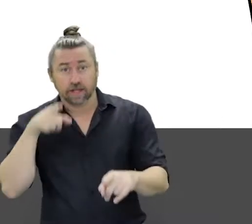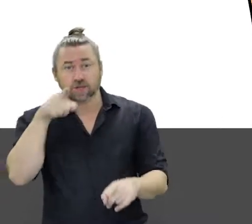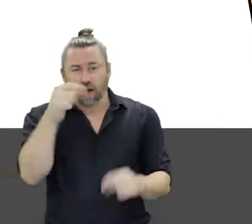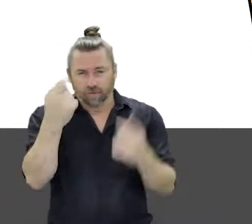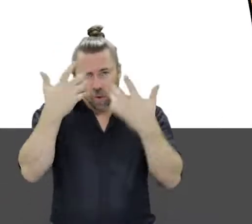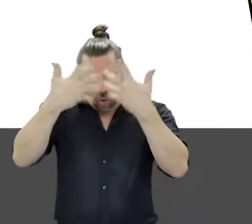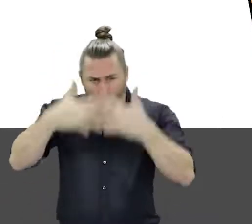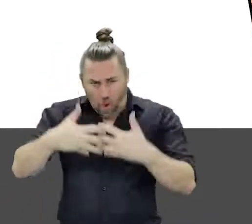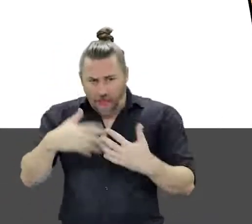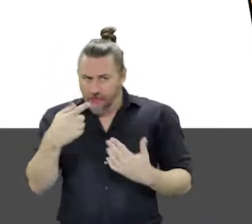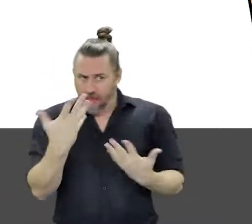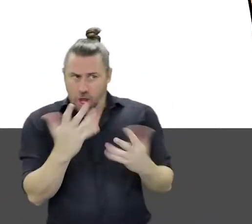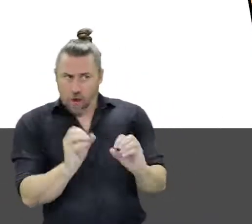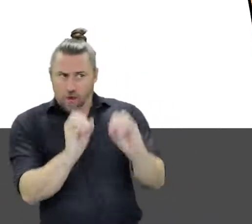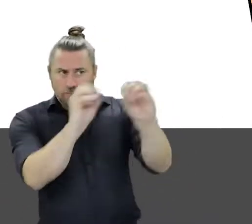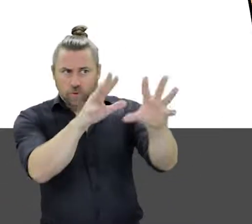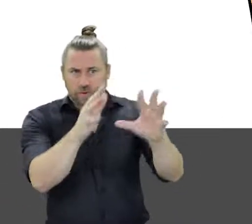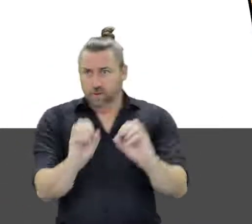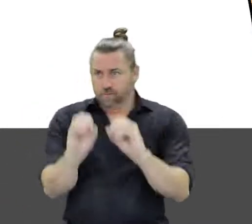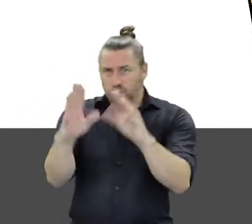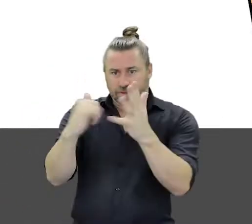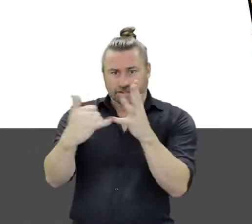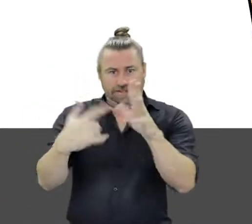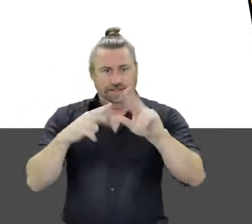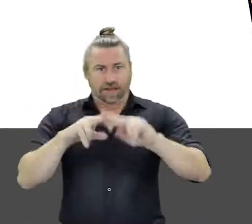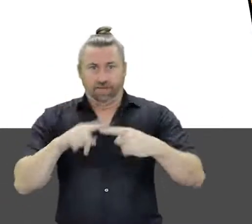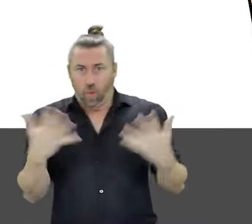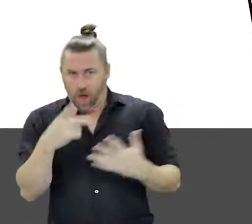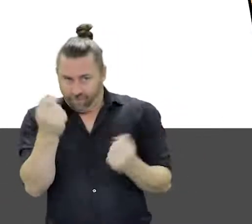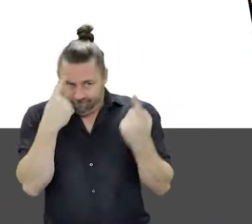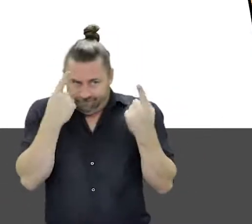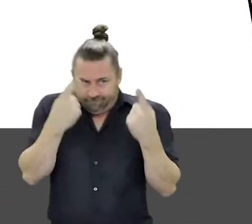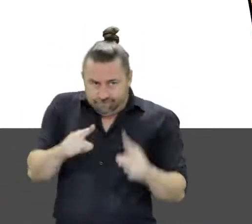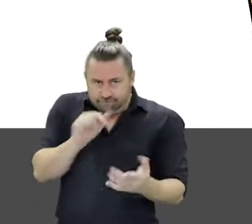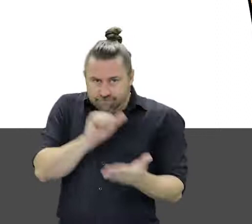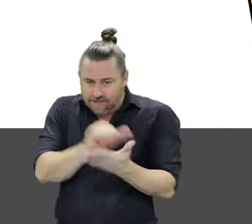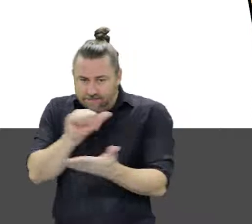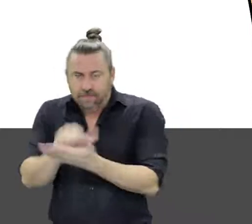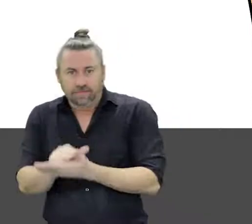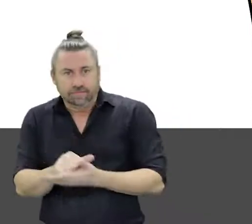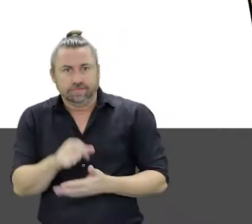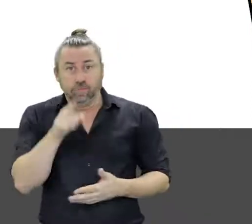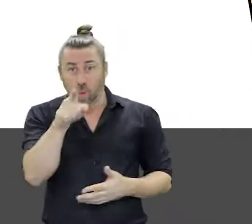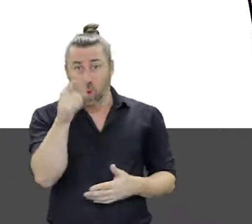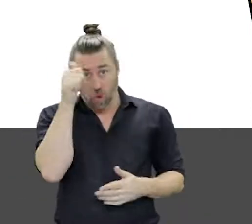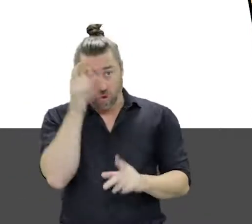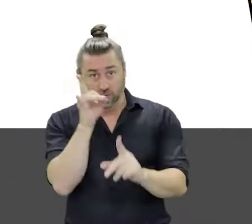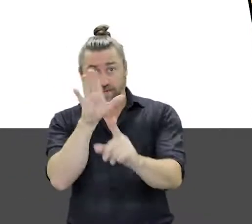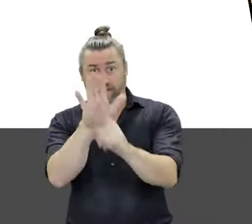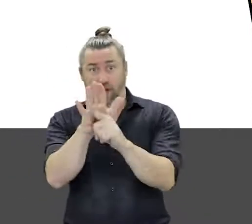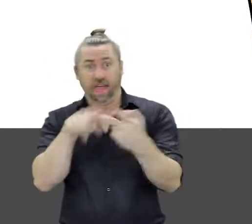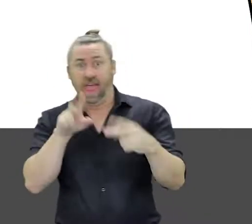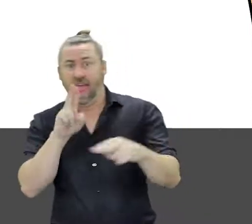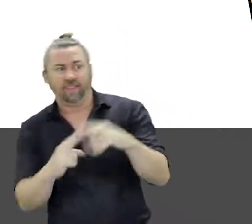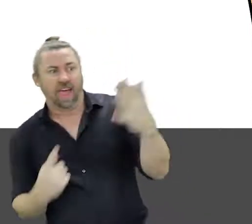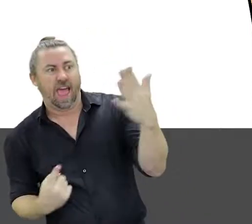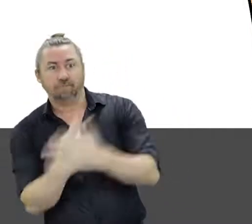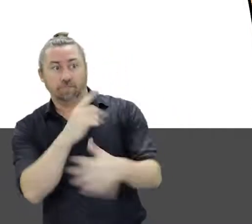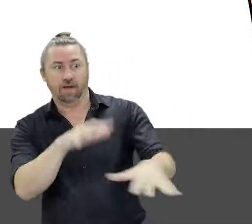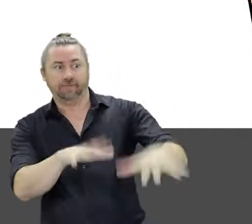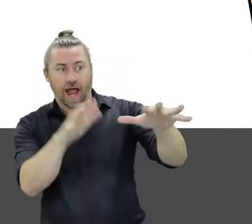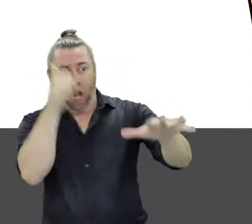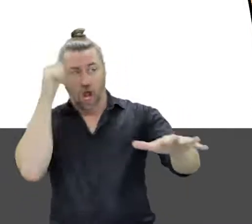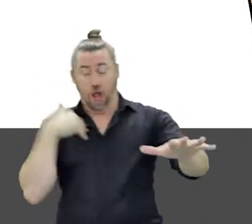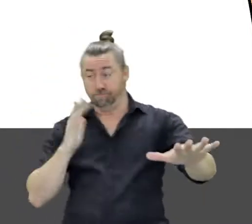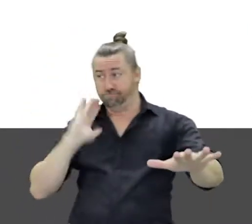to? Have you determined which evacuation routes are available and safe in different types of likely local